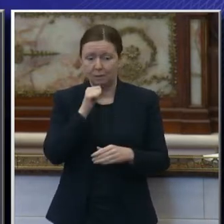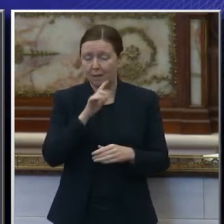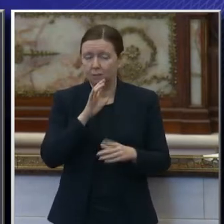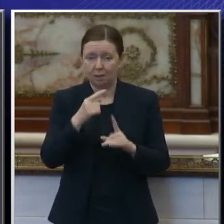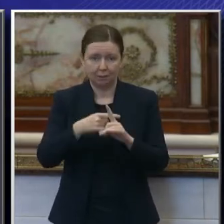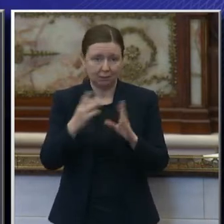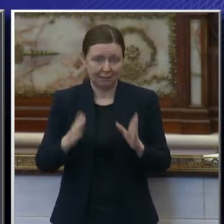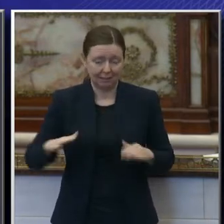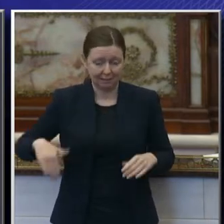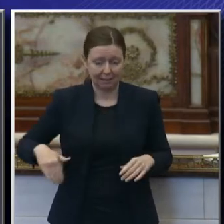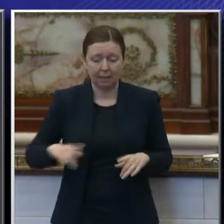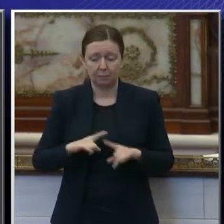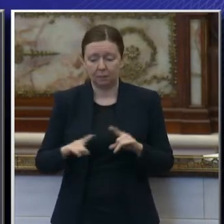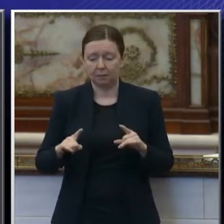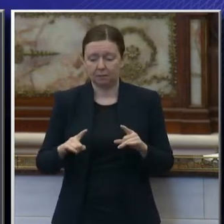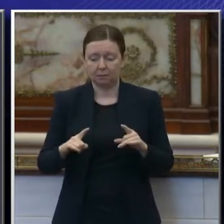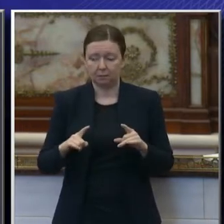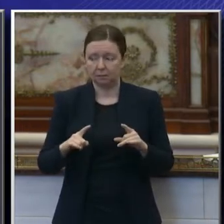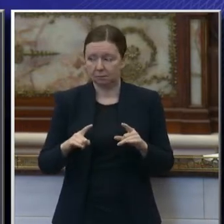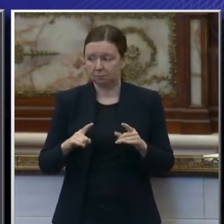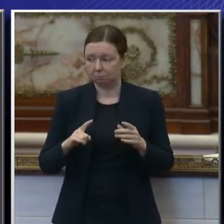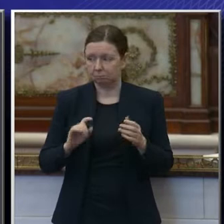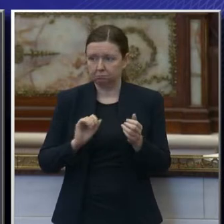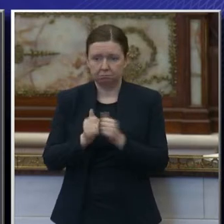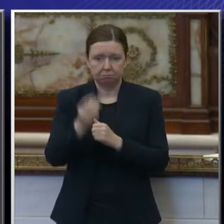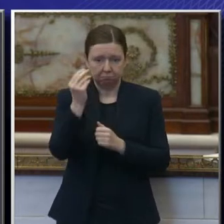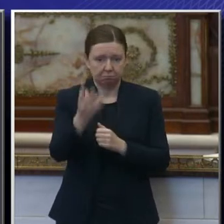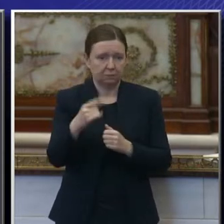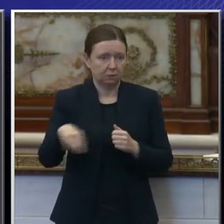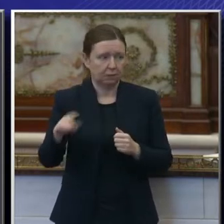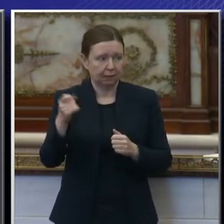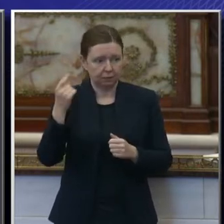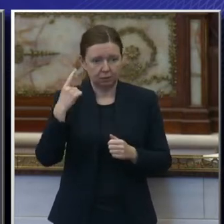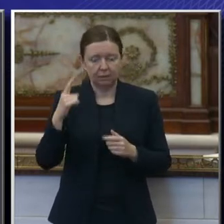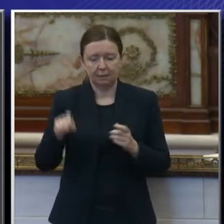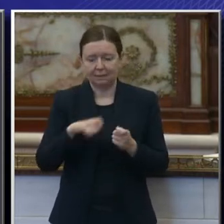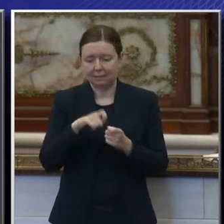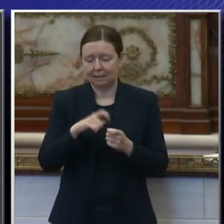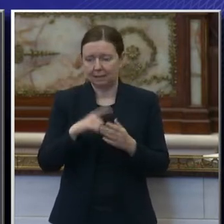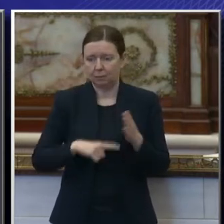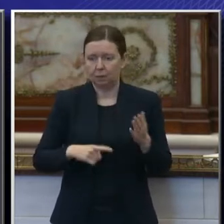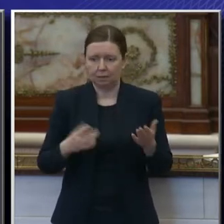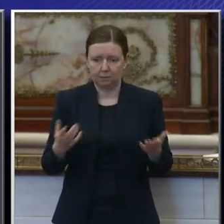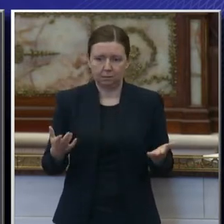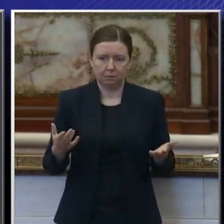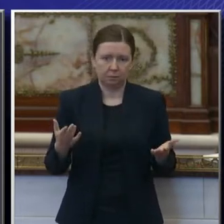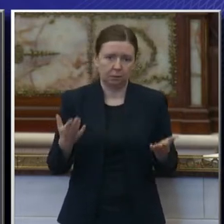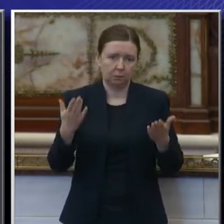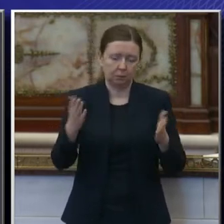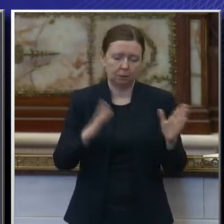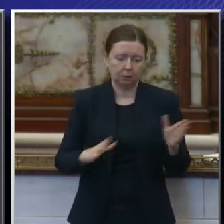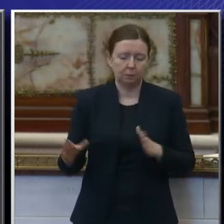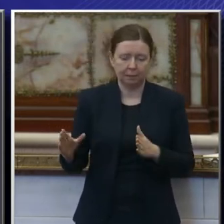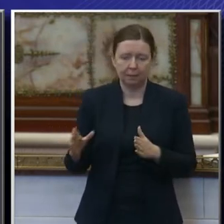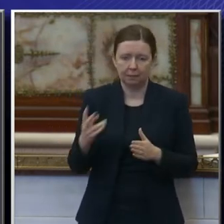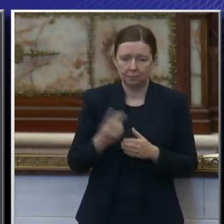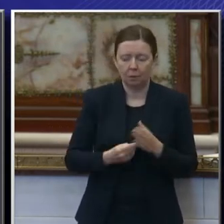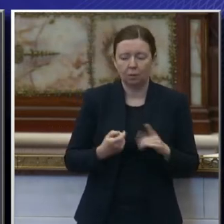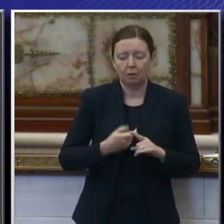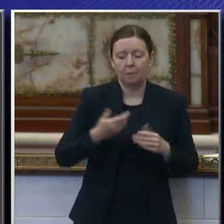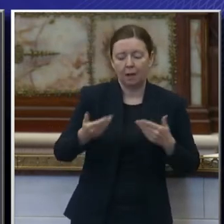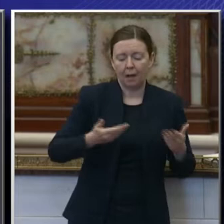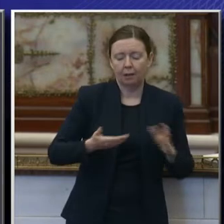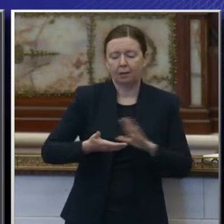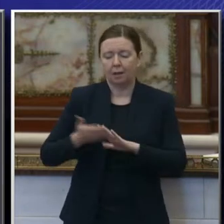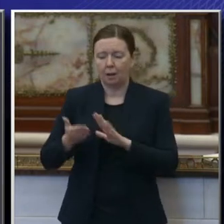tenants, get them in front of you, just to understand exactly, you know, what their proposed plan is, both from a hiring and